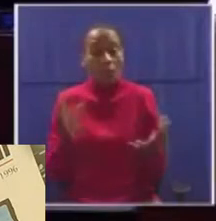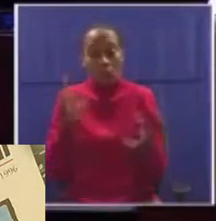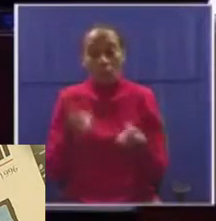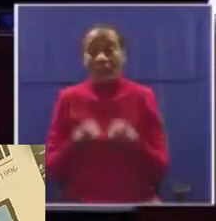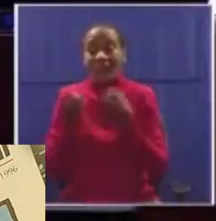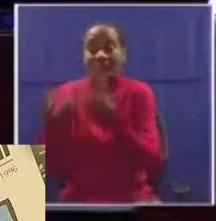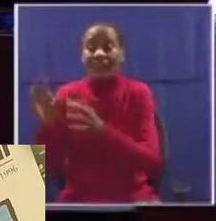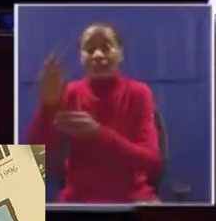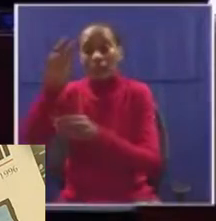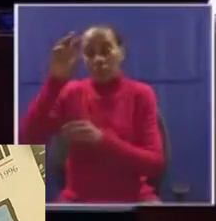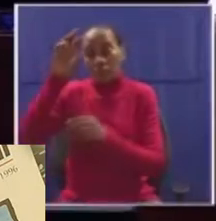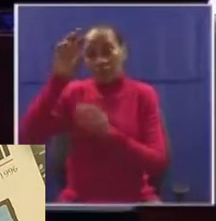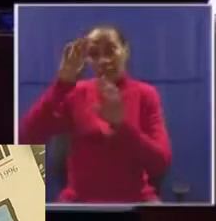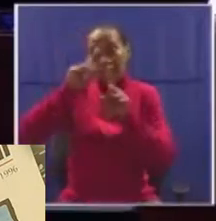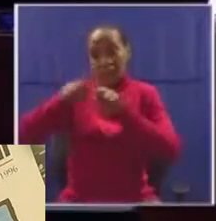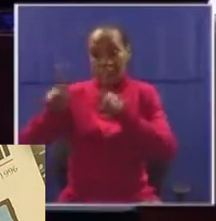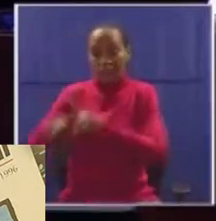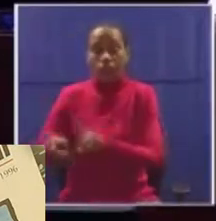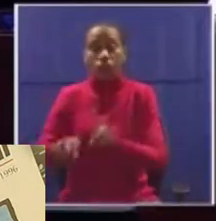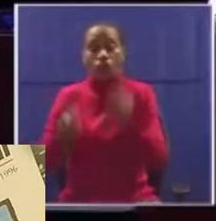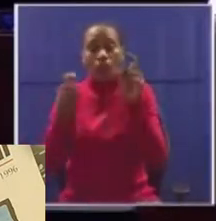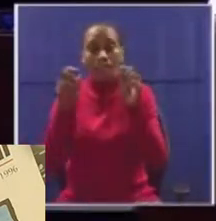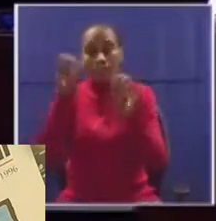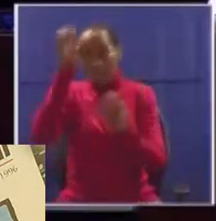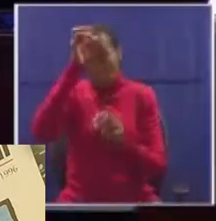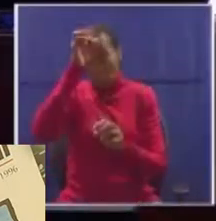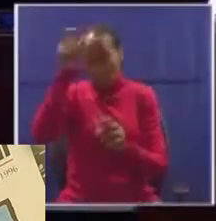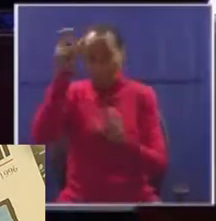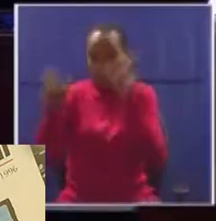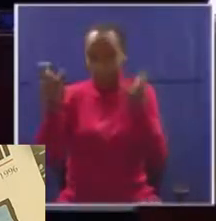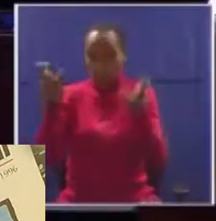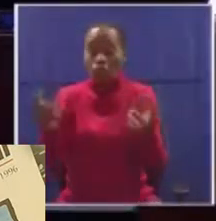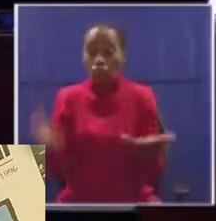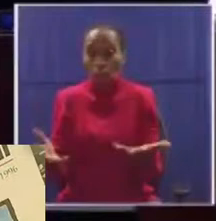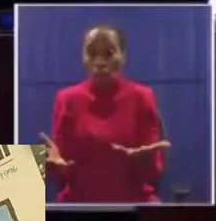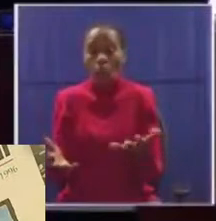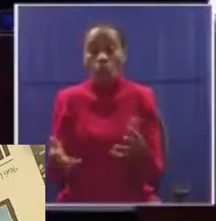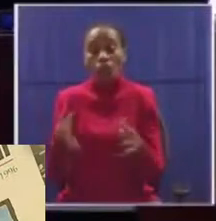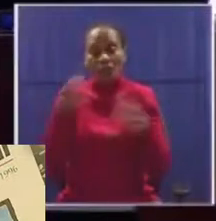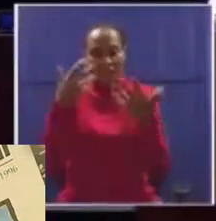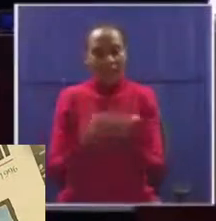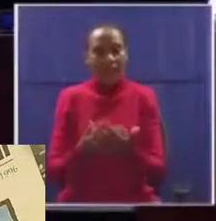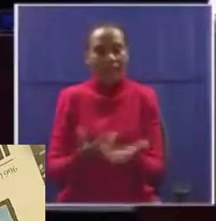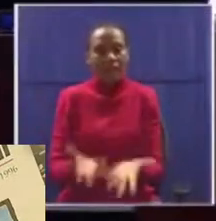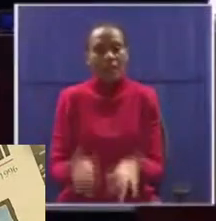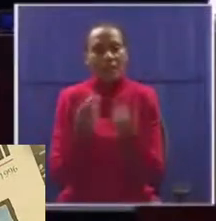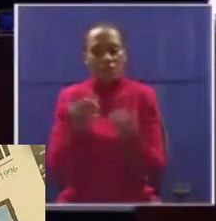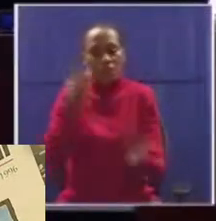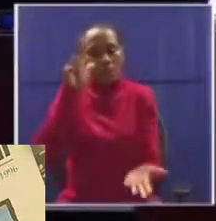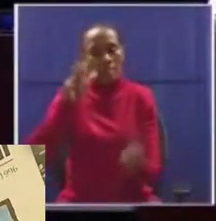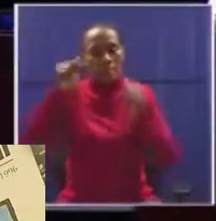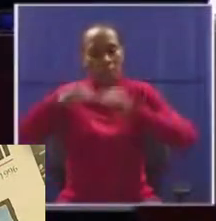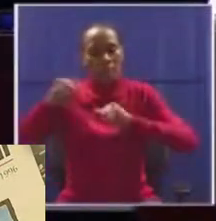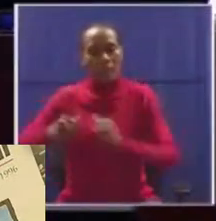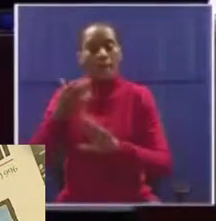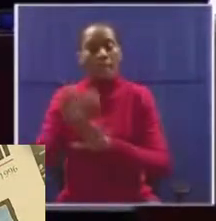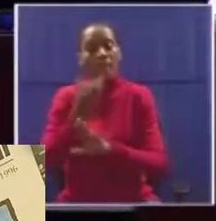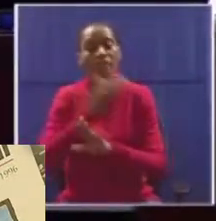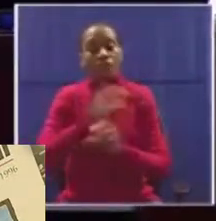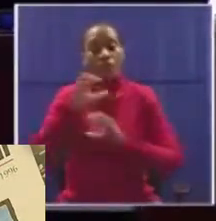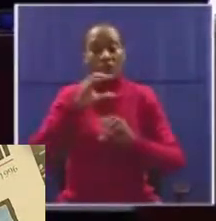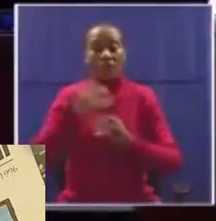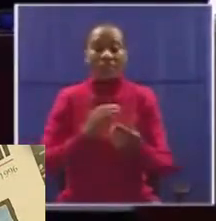would exempt certain public bodies from the requirements to obtain a warrant before intercepting